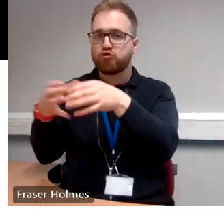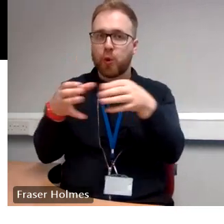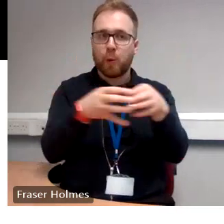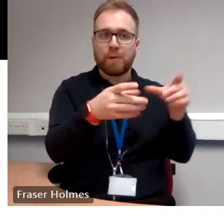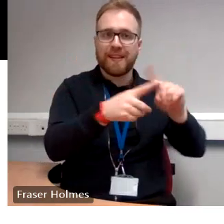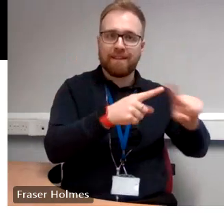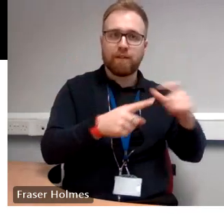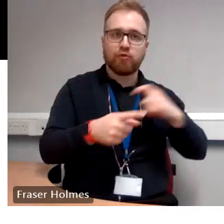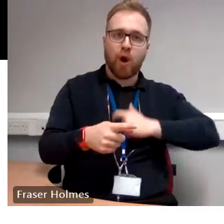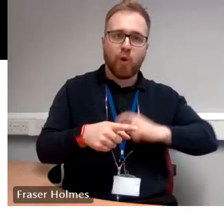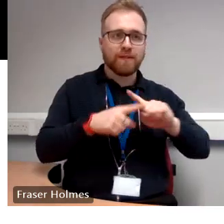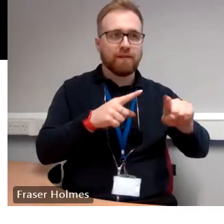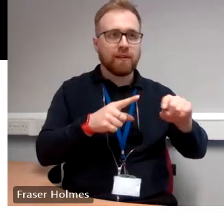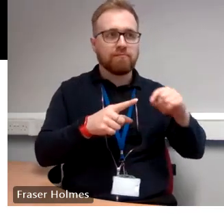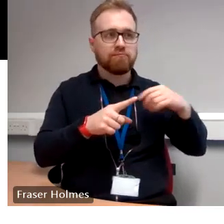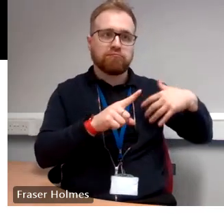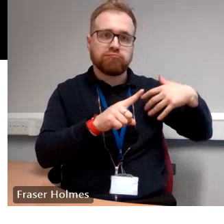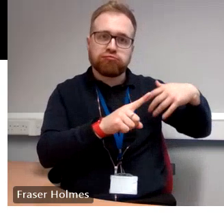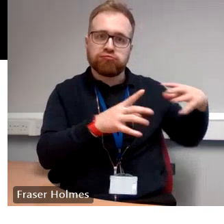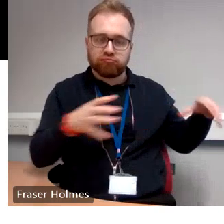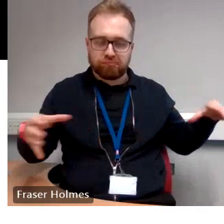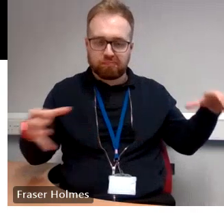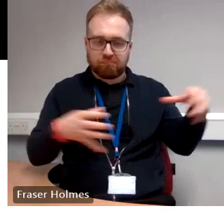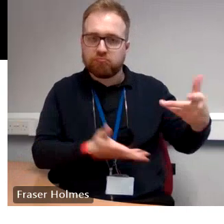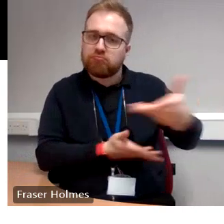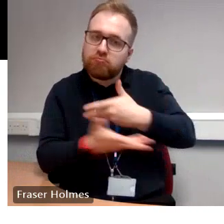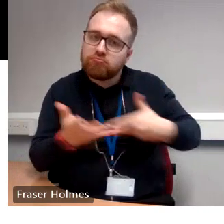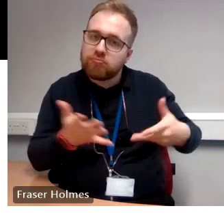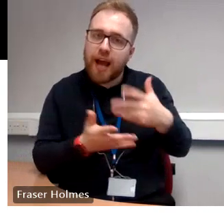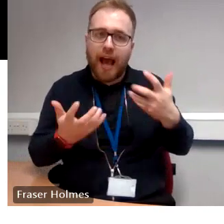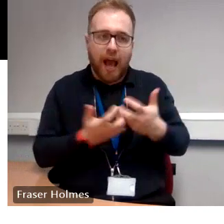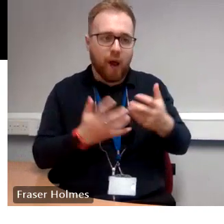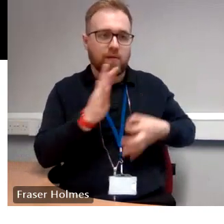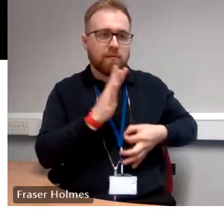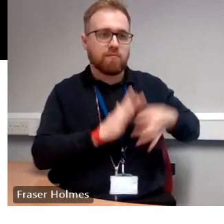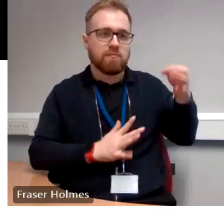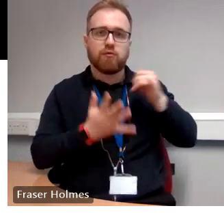work together to try and make social prescribing better in Derbyshire.